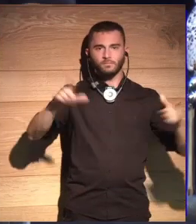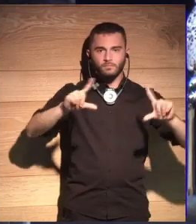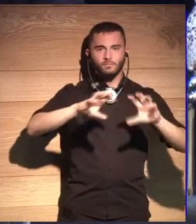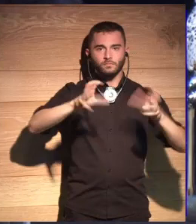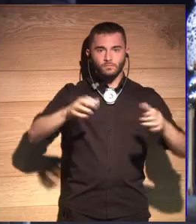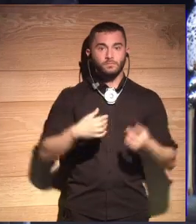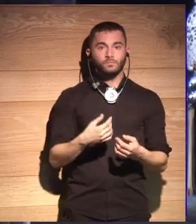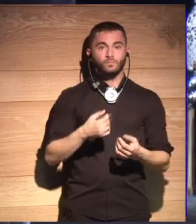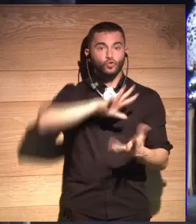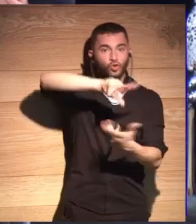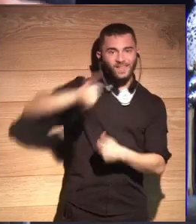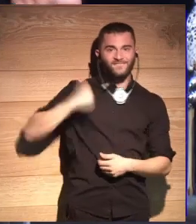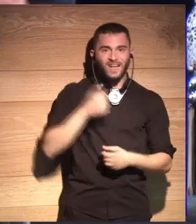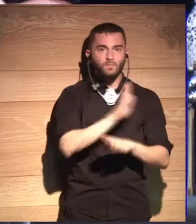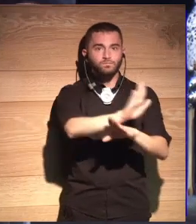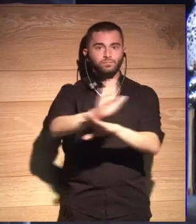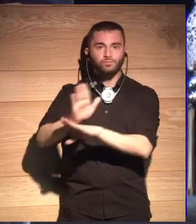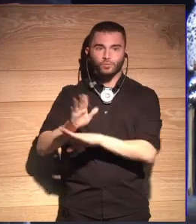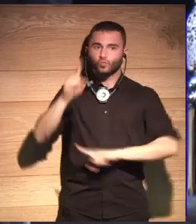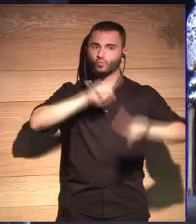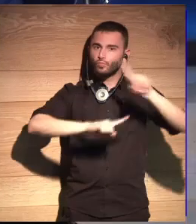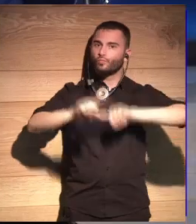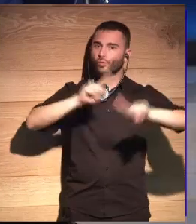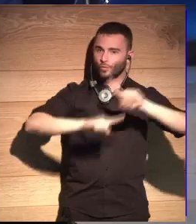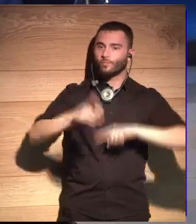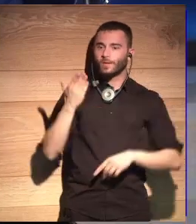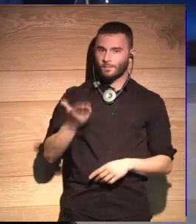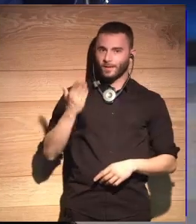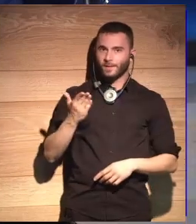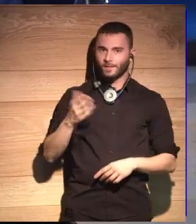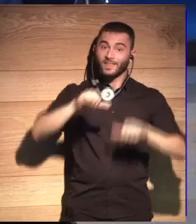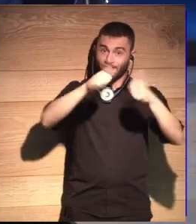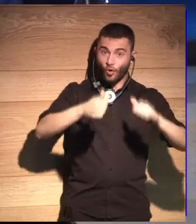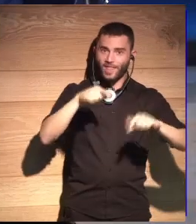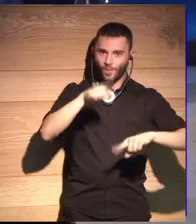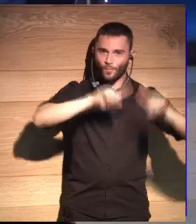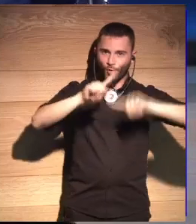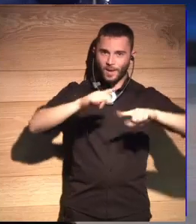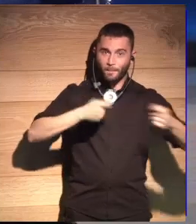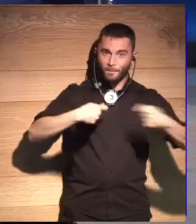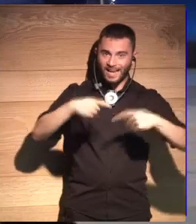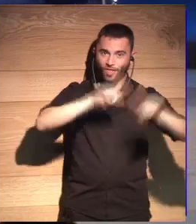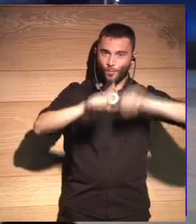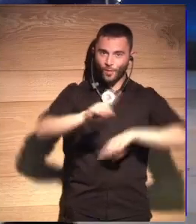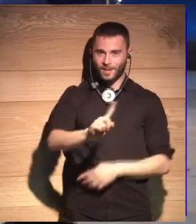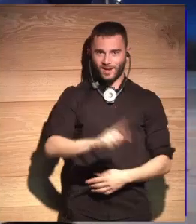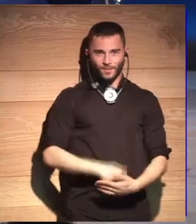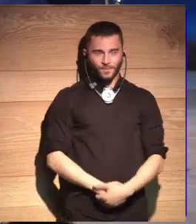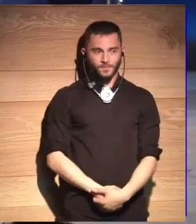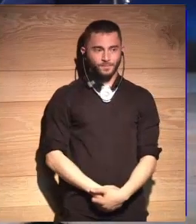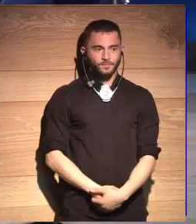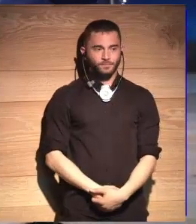him. And all the media published that. I mean, it's a model problem. It's not a market model problem. Sorry.